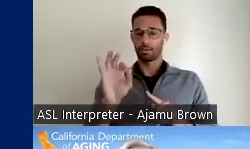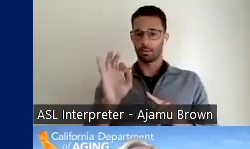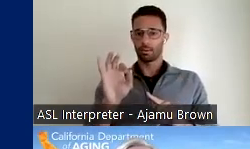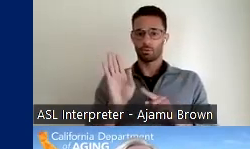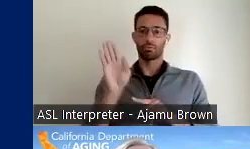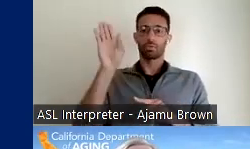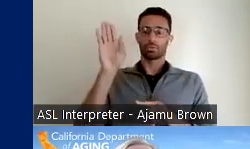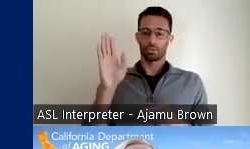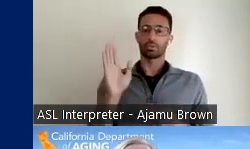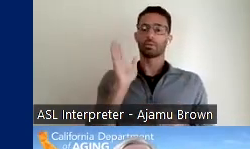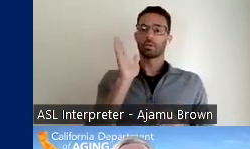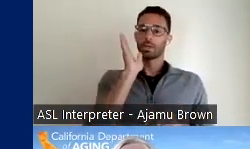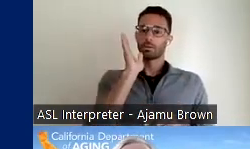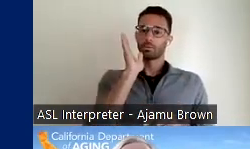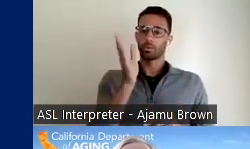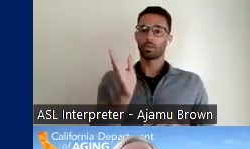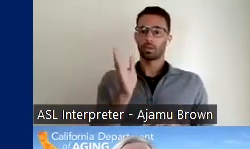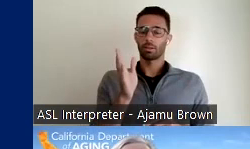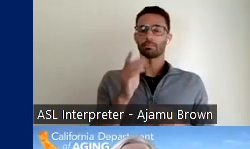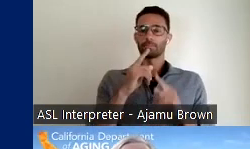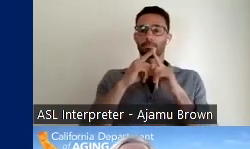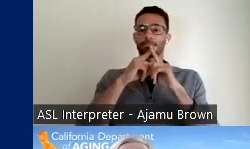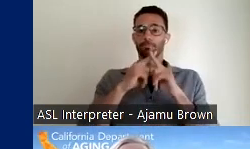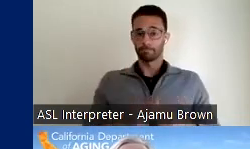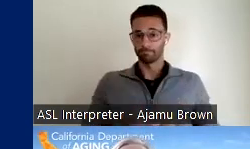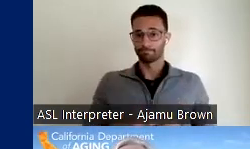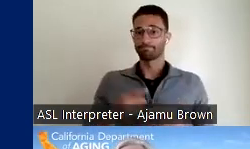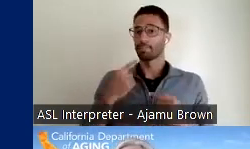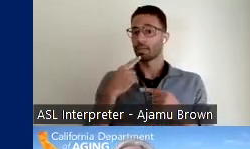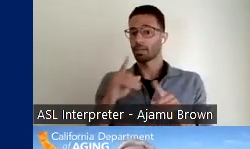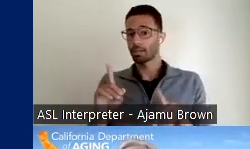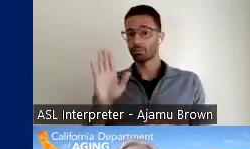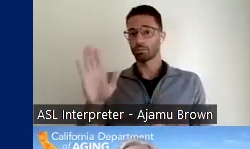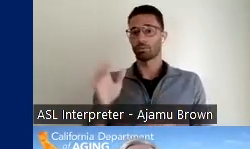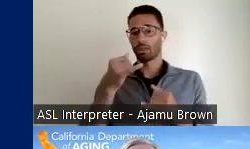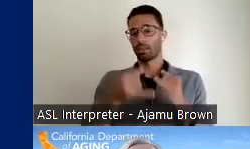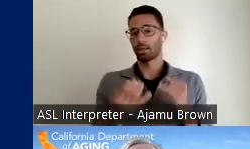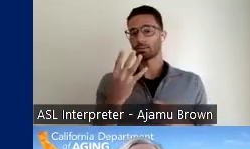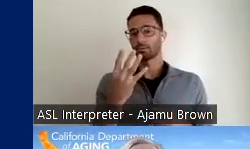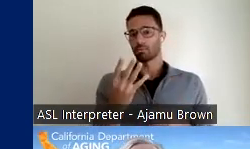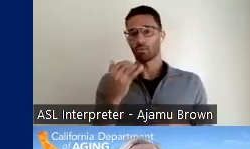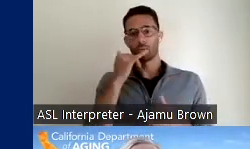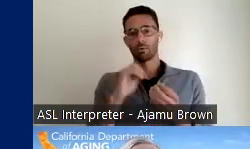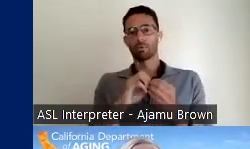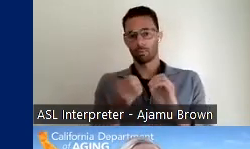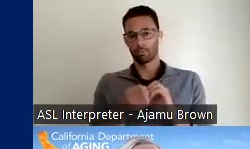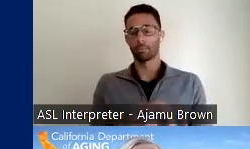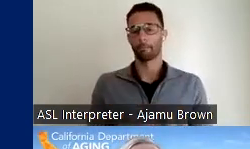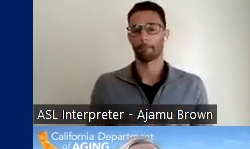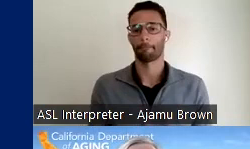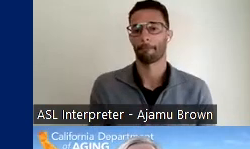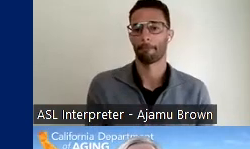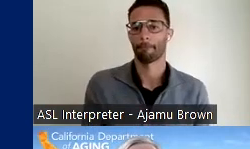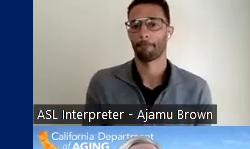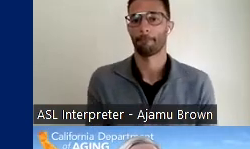will unmute you and announce your last 4 digits of your phone line.